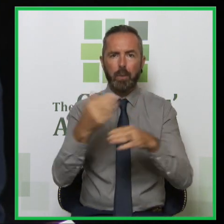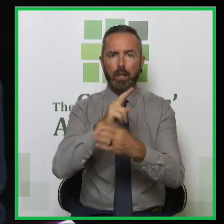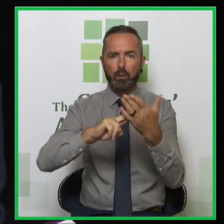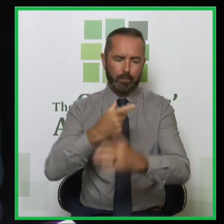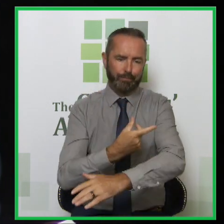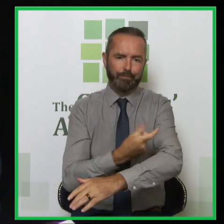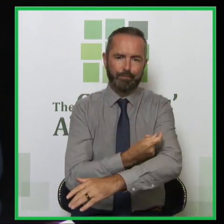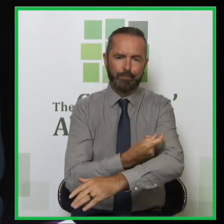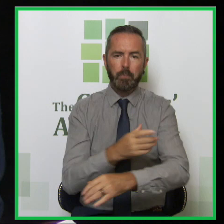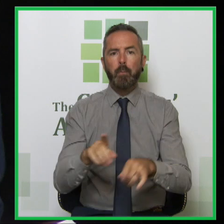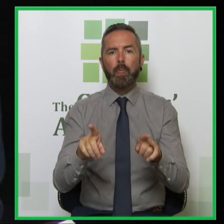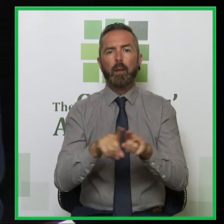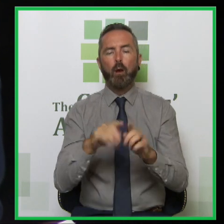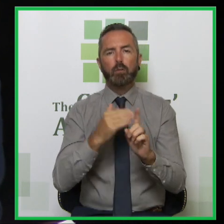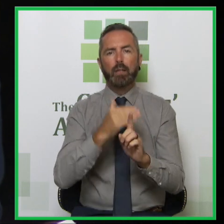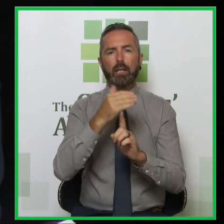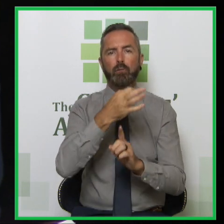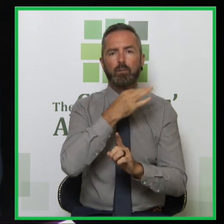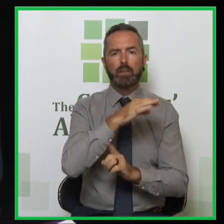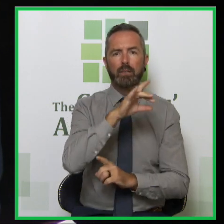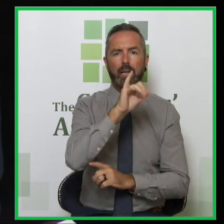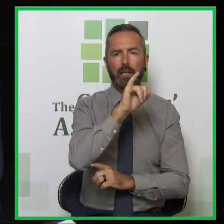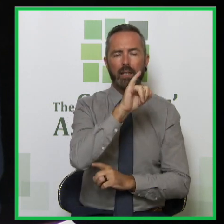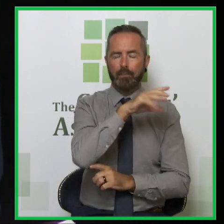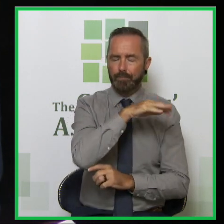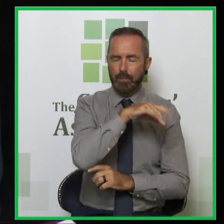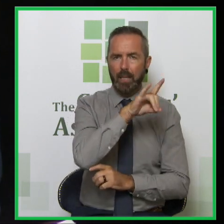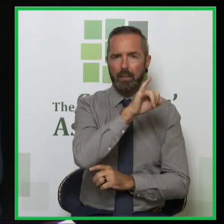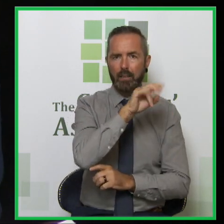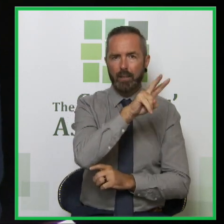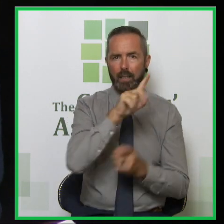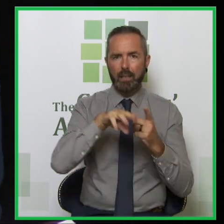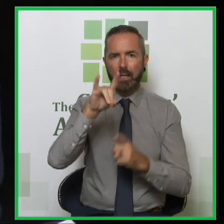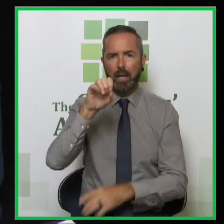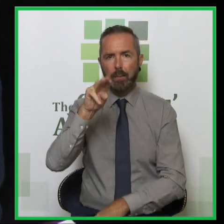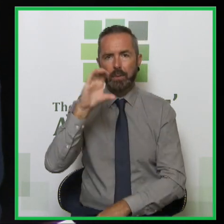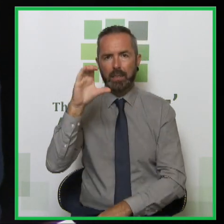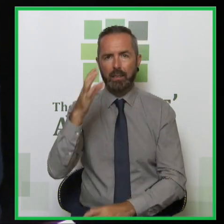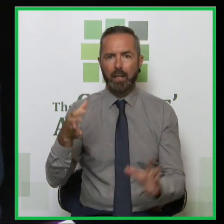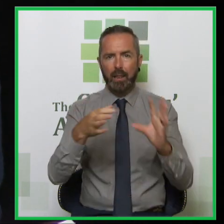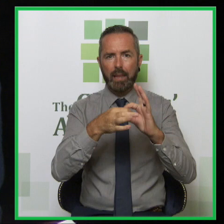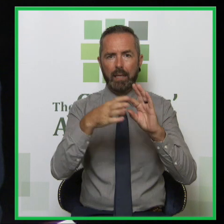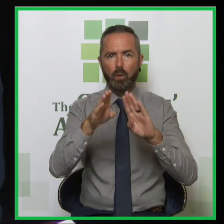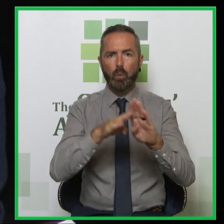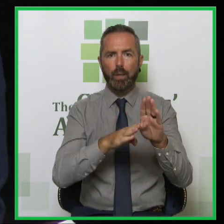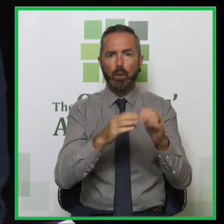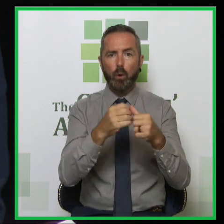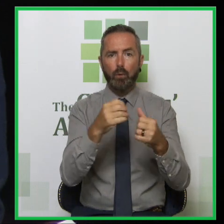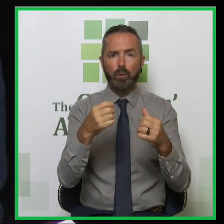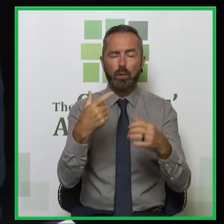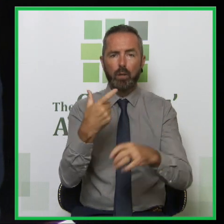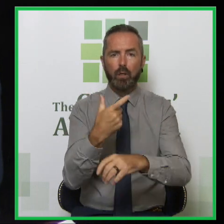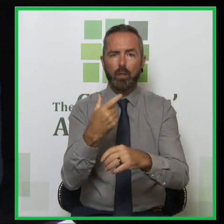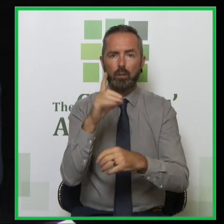also increased risk of HIV and Hep C linked to injection of stimulants such as amphetamines